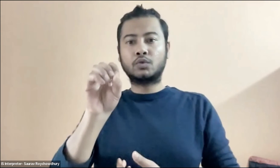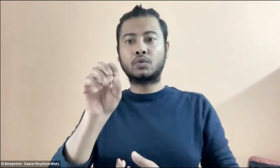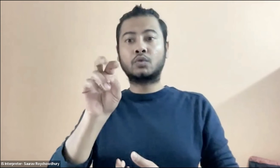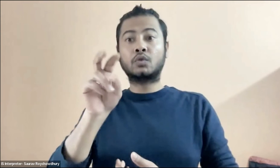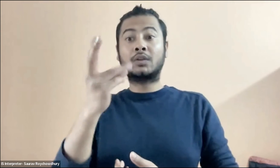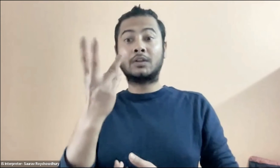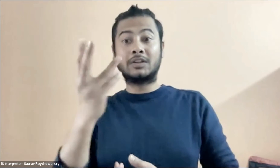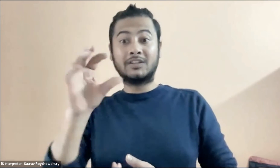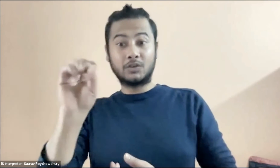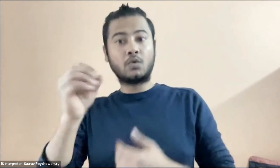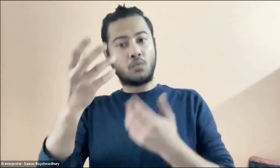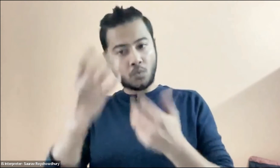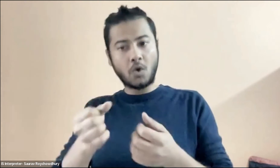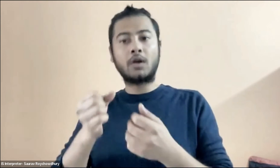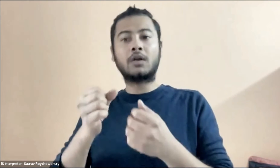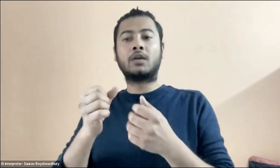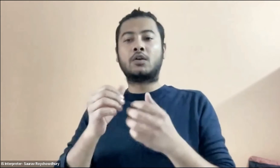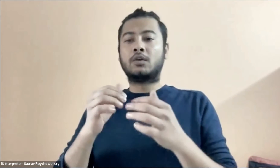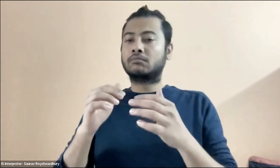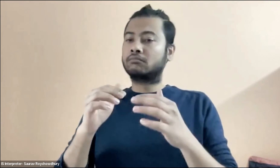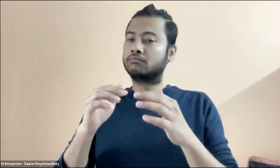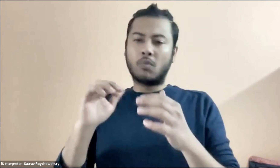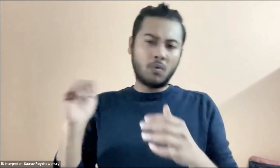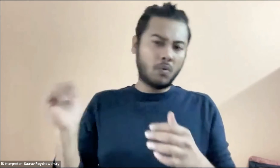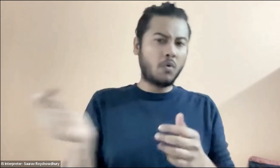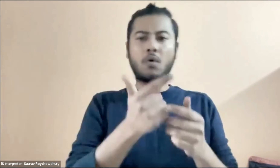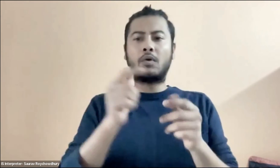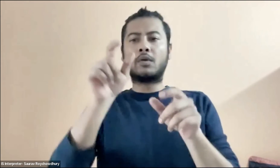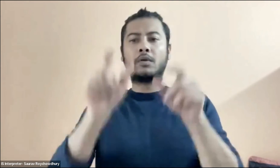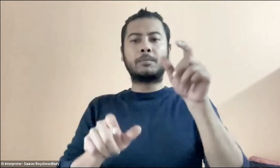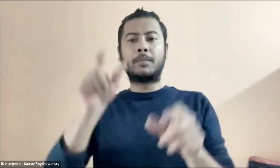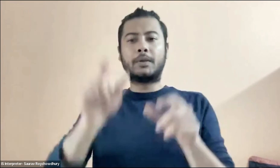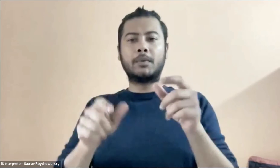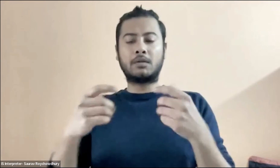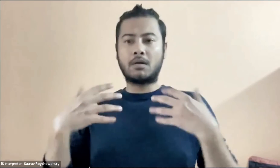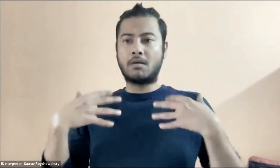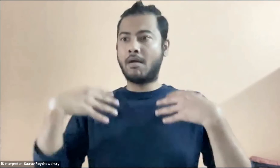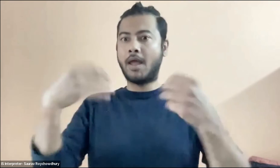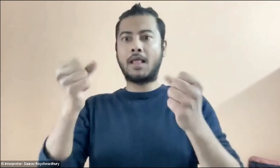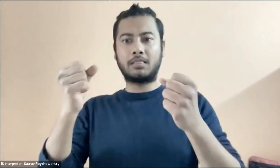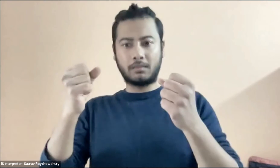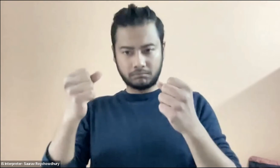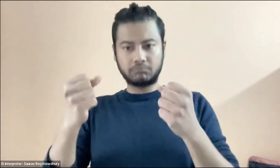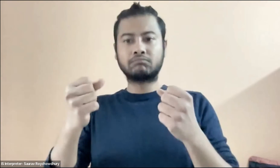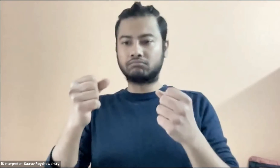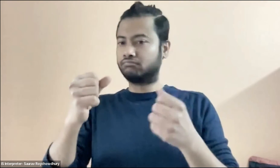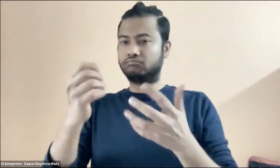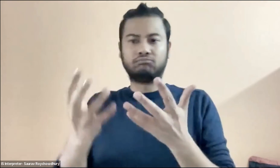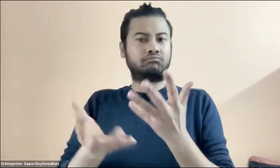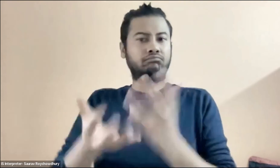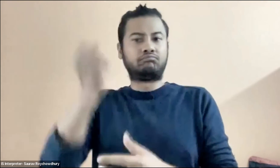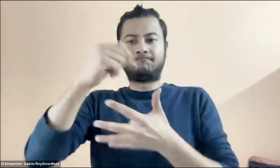2030, and we want to hold the government accountable of their